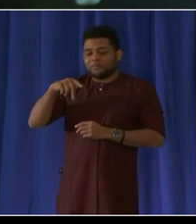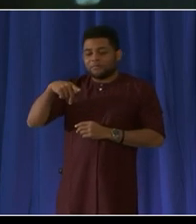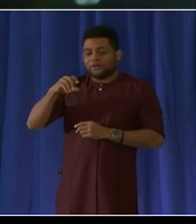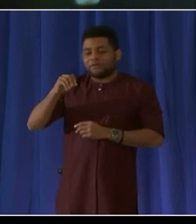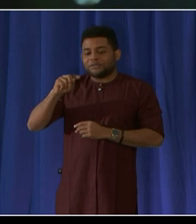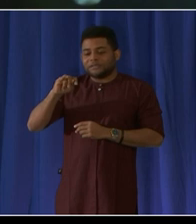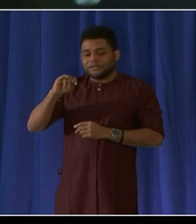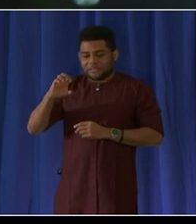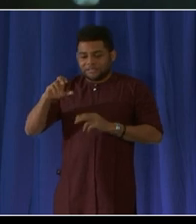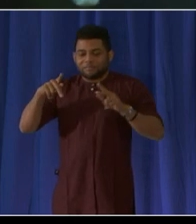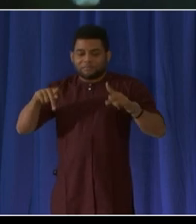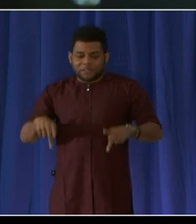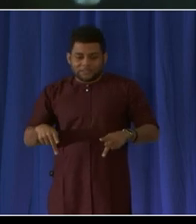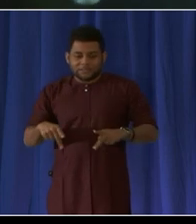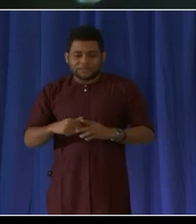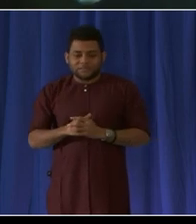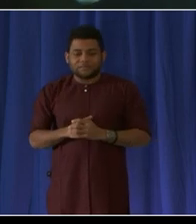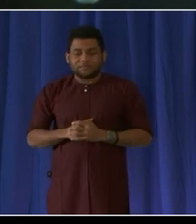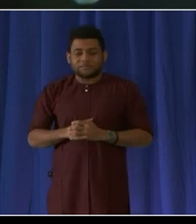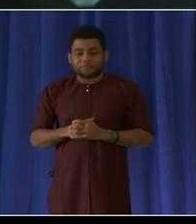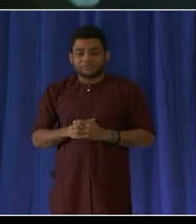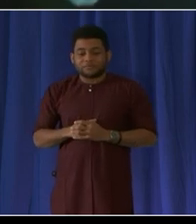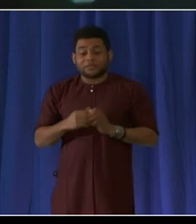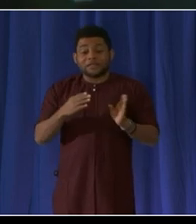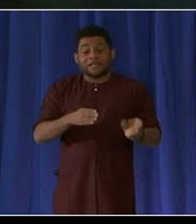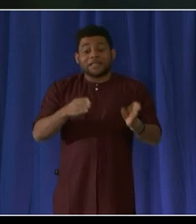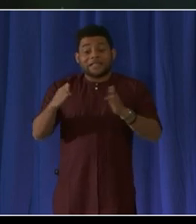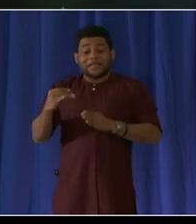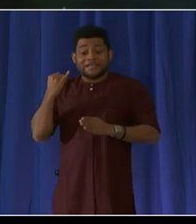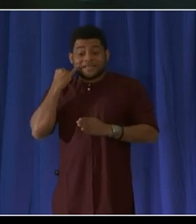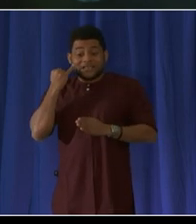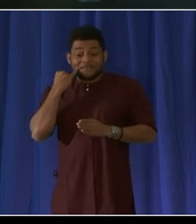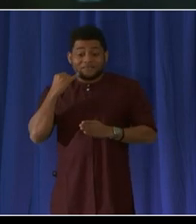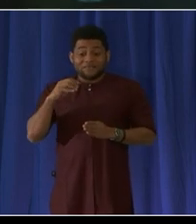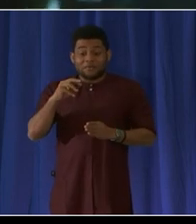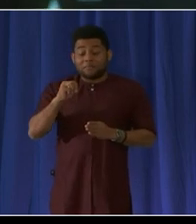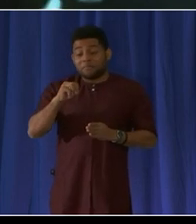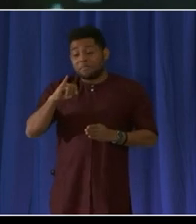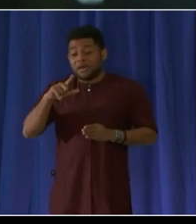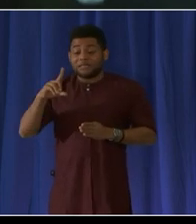are a person who has had a mild to moderate COVID